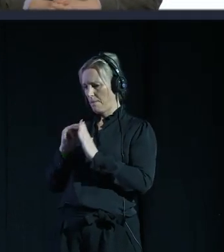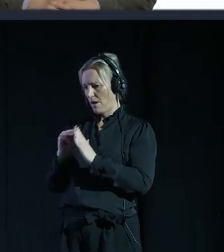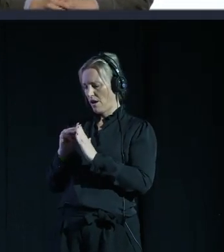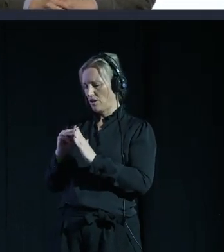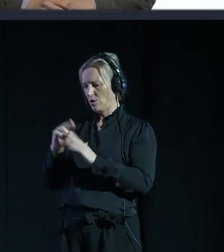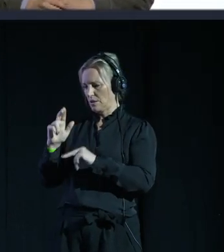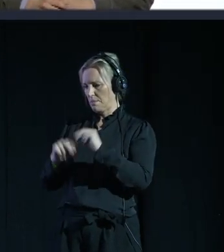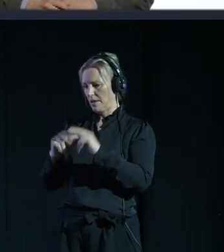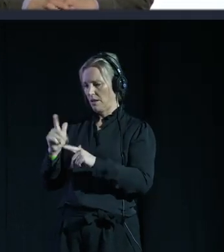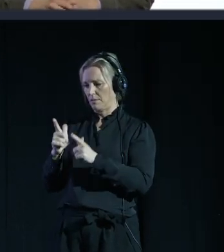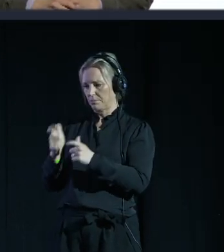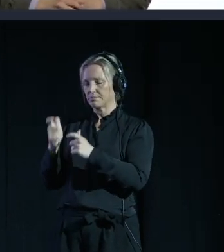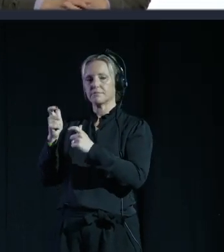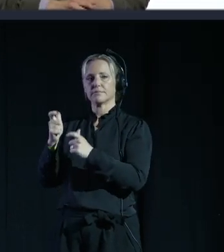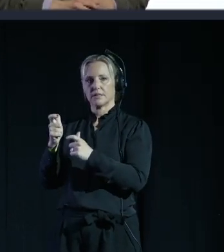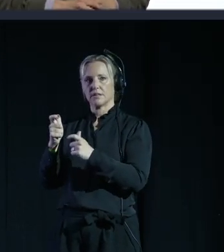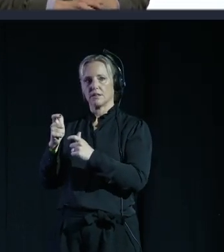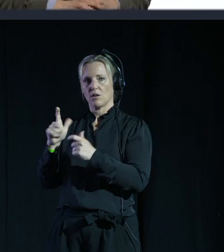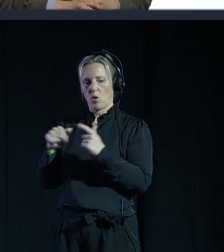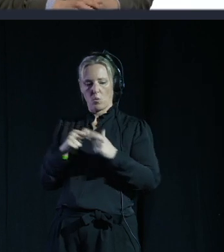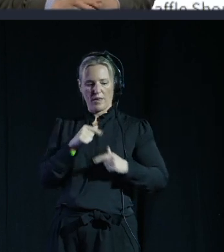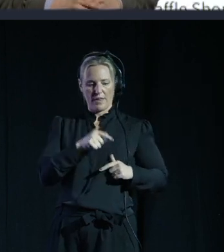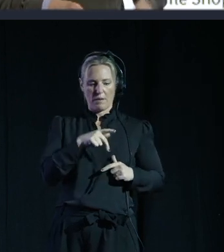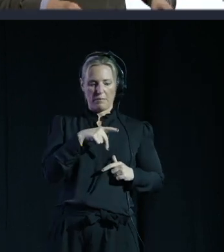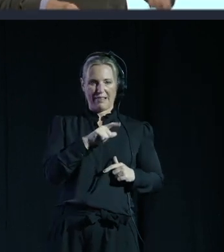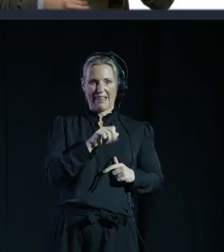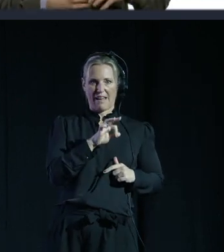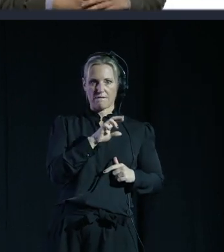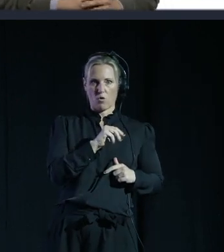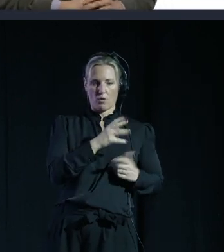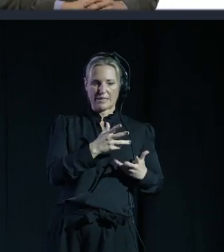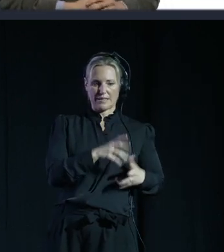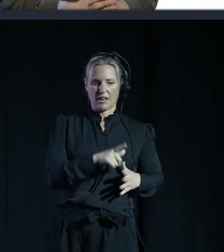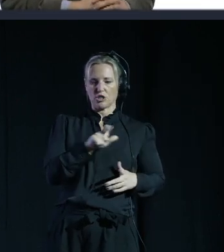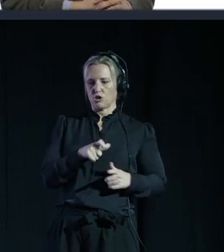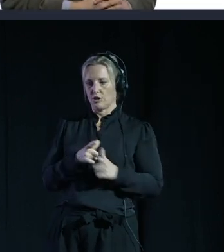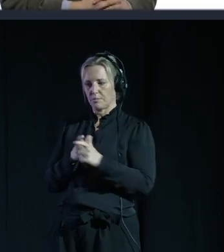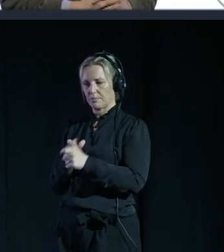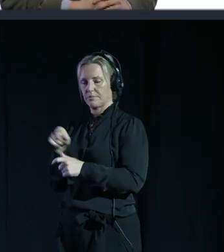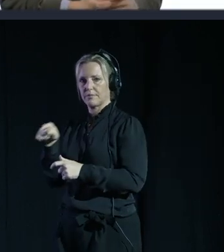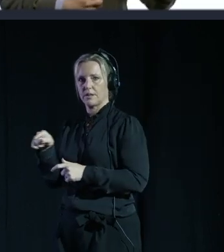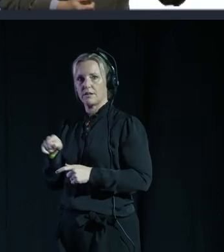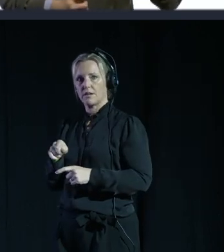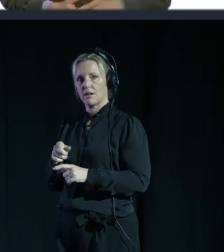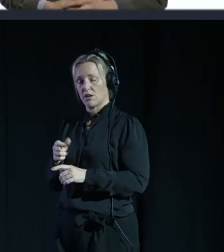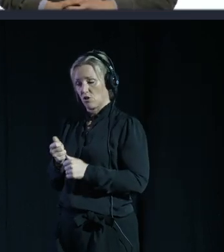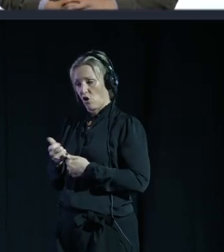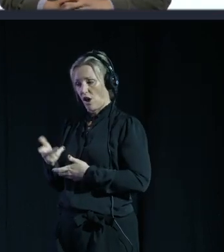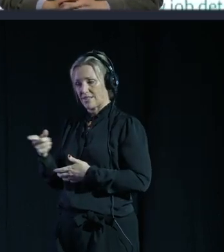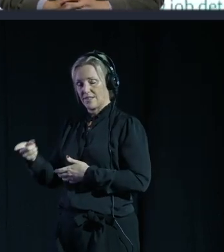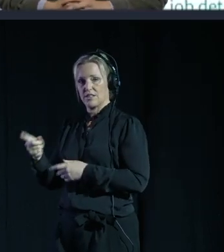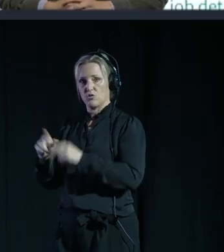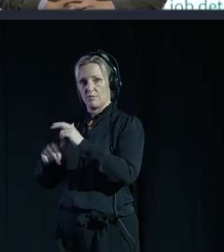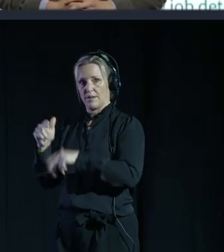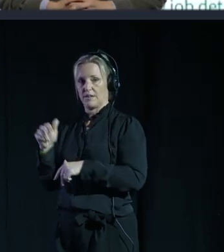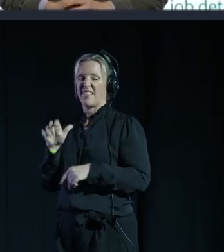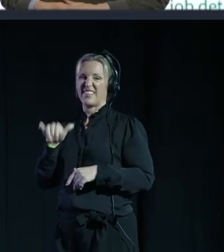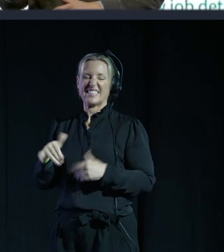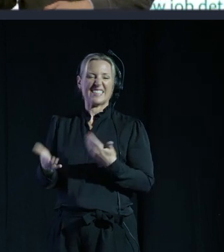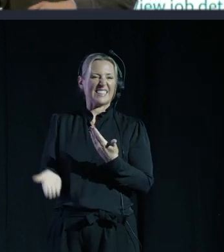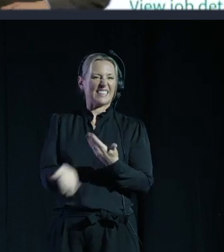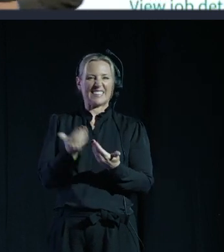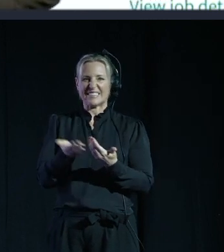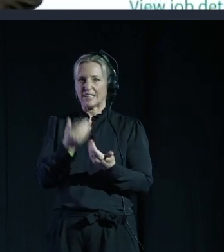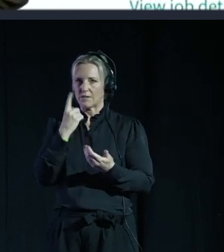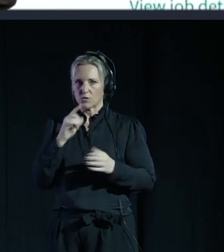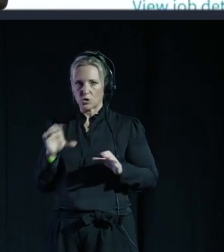those upstream platform models have finished building themselves. This, coming very soon to DBT Cloud, is a wicked easy way to do that. I trigger